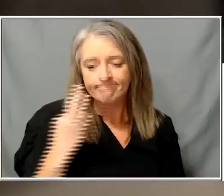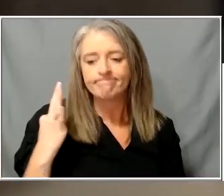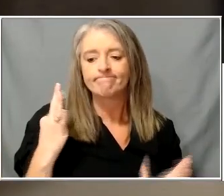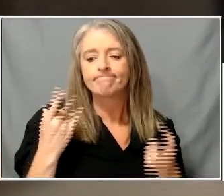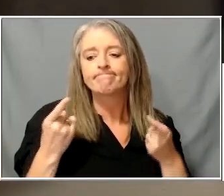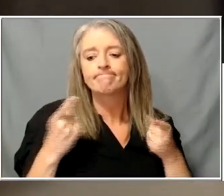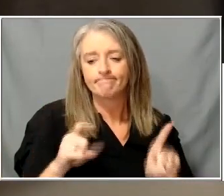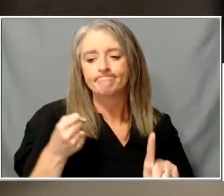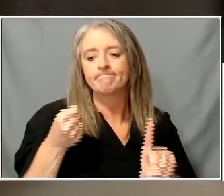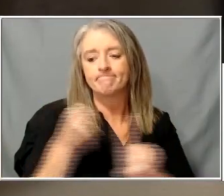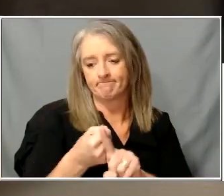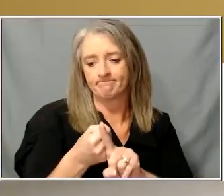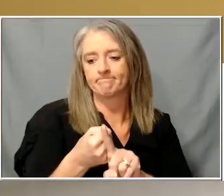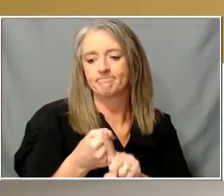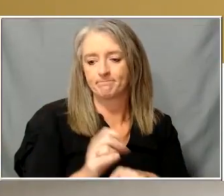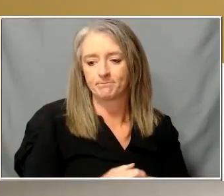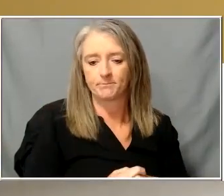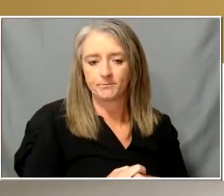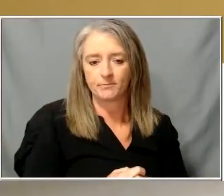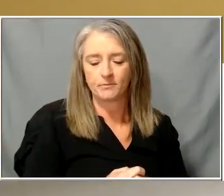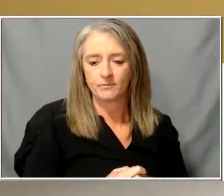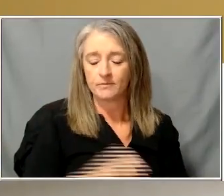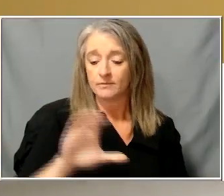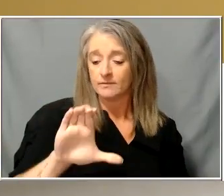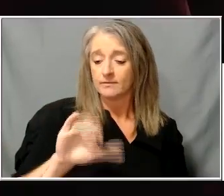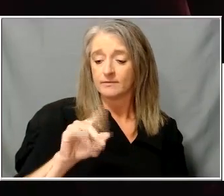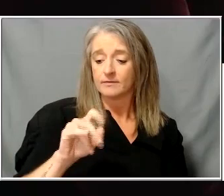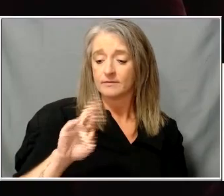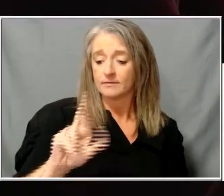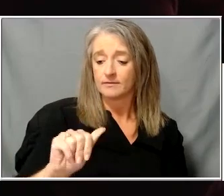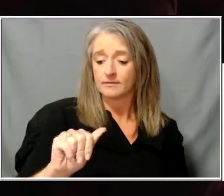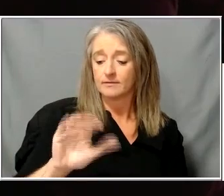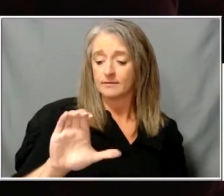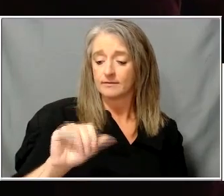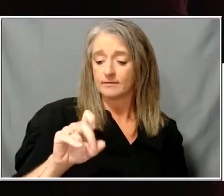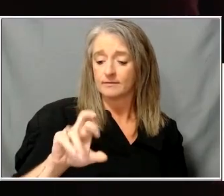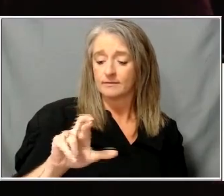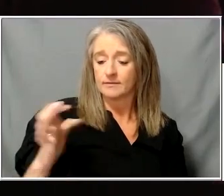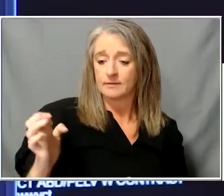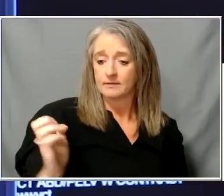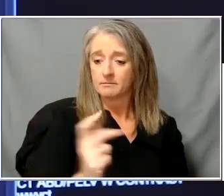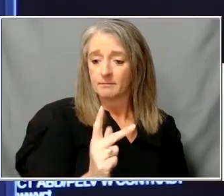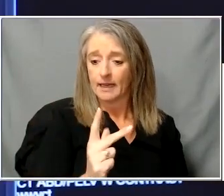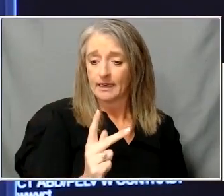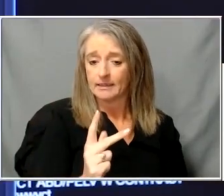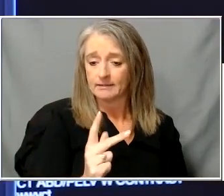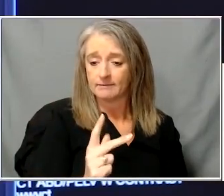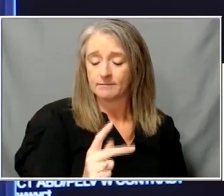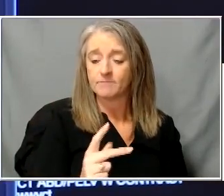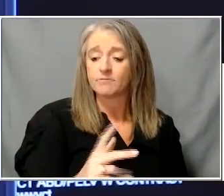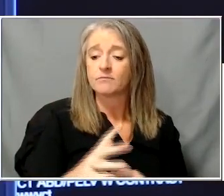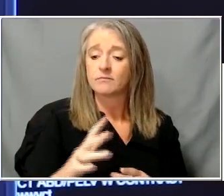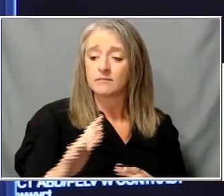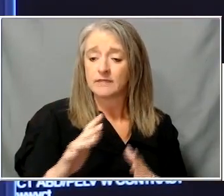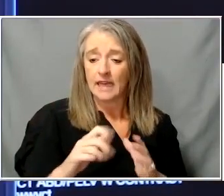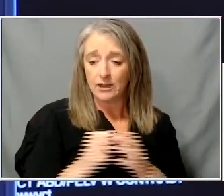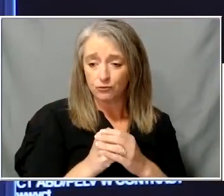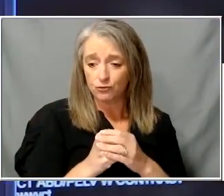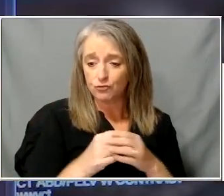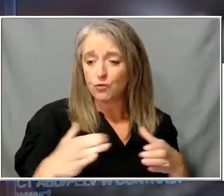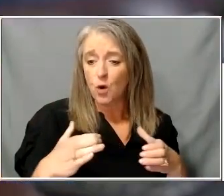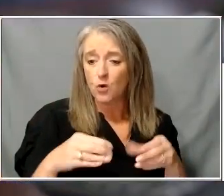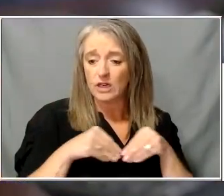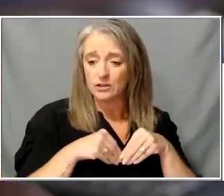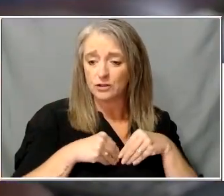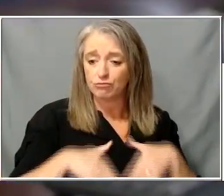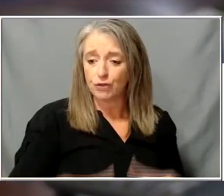reality. Hello. Cynthia's cancer was back. What's the latest on the scans? It had metastasized and spread.